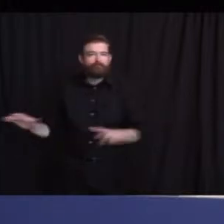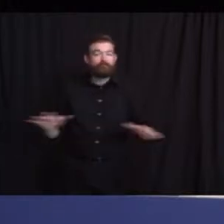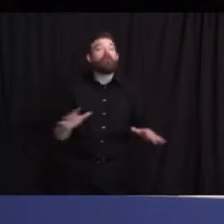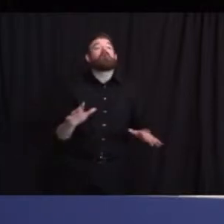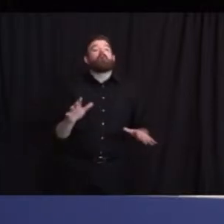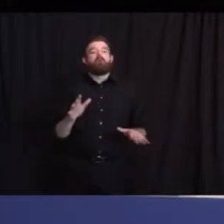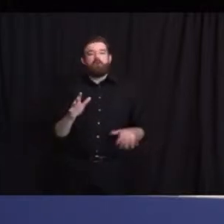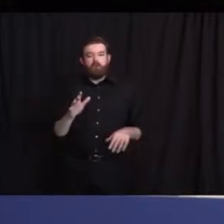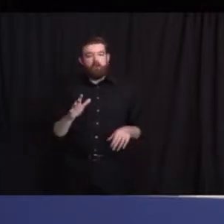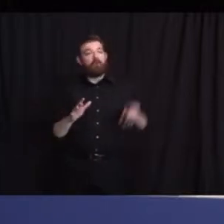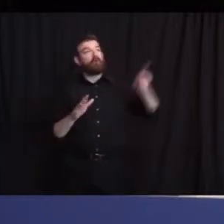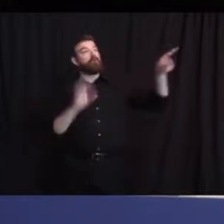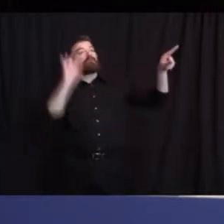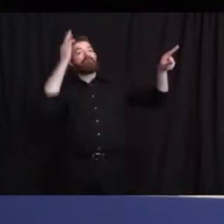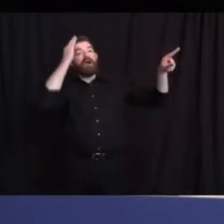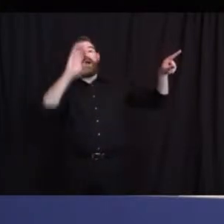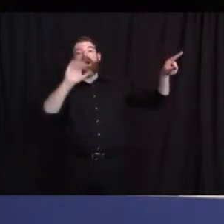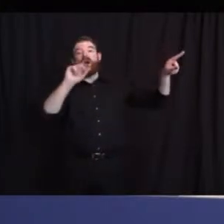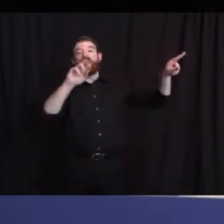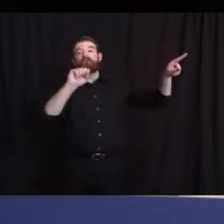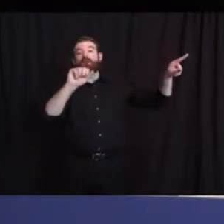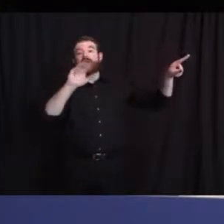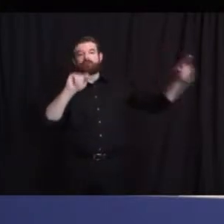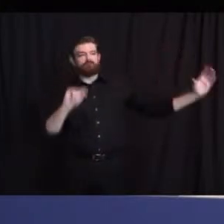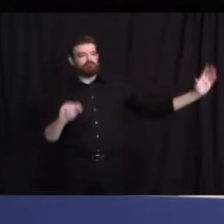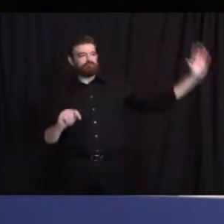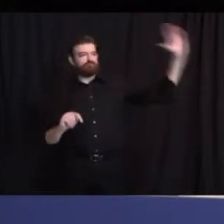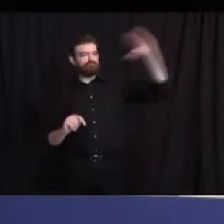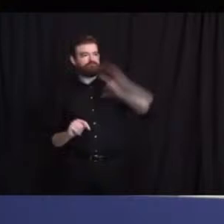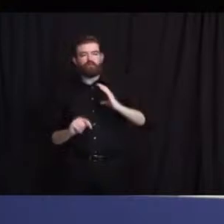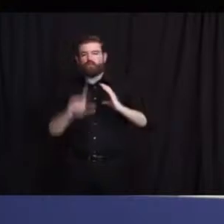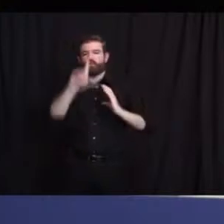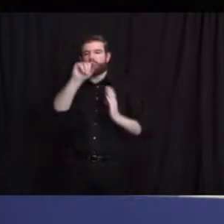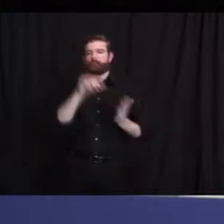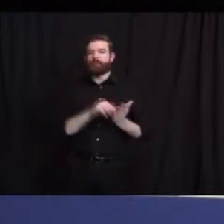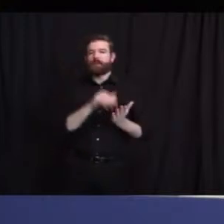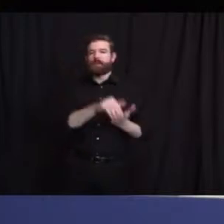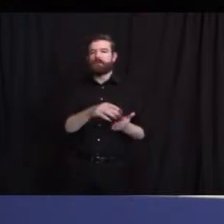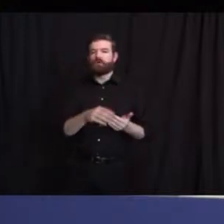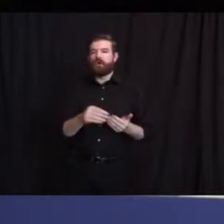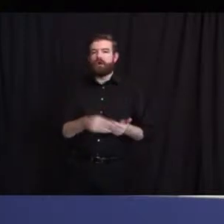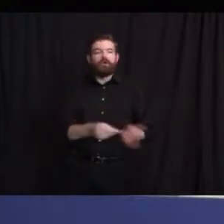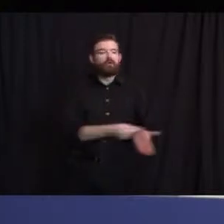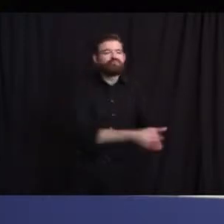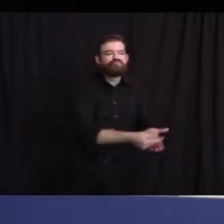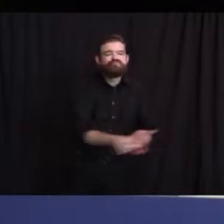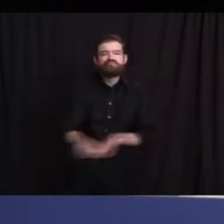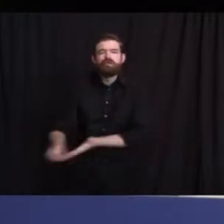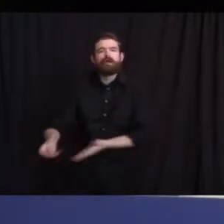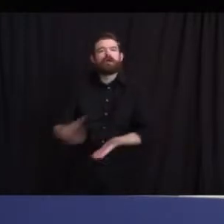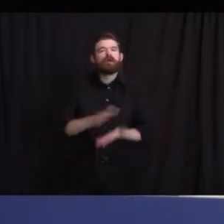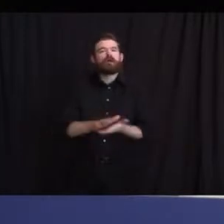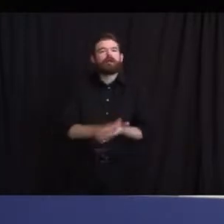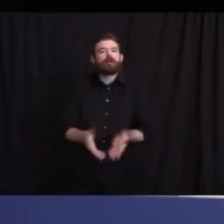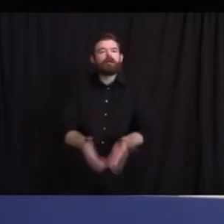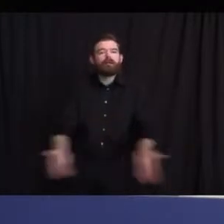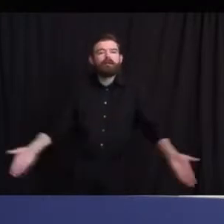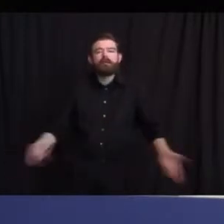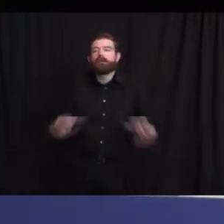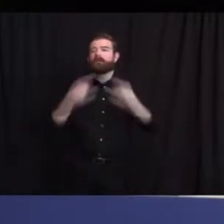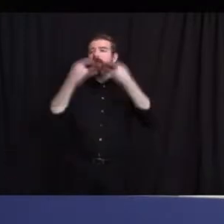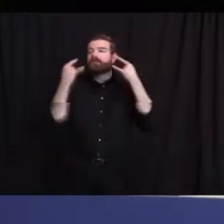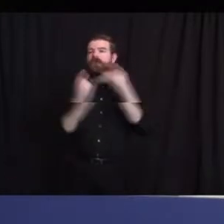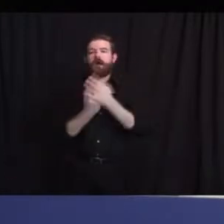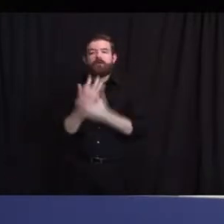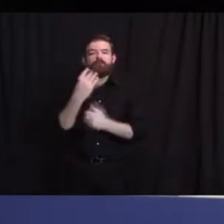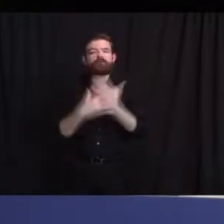programs purchase cleaning supplies and PPE for staff. The current subsidy program managed by DHS